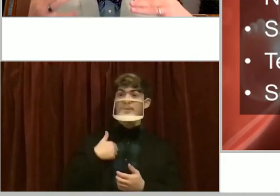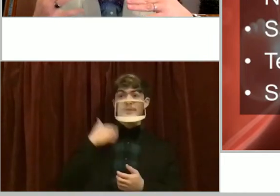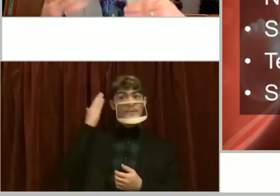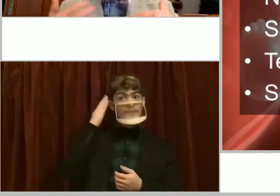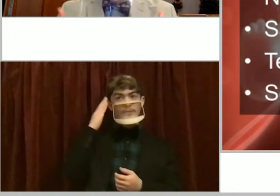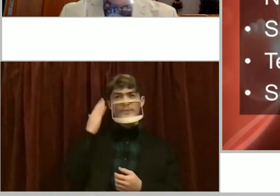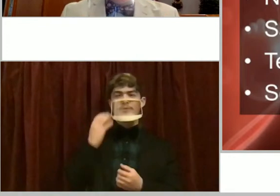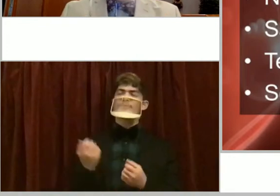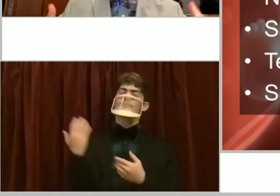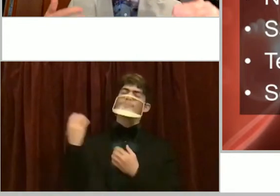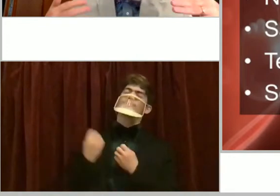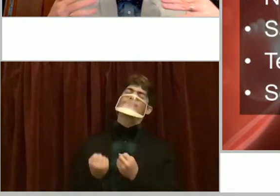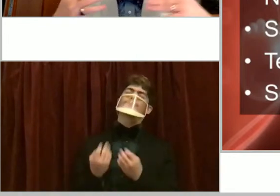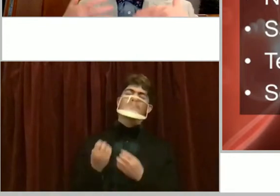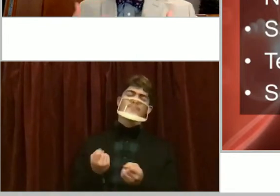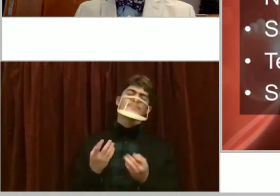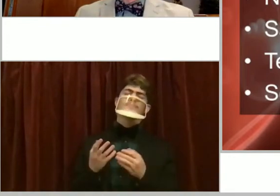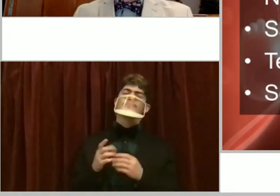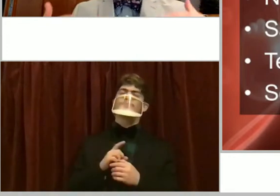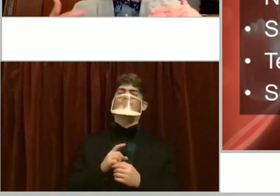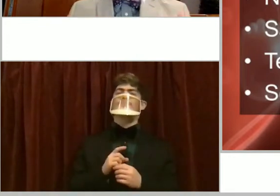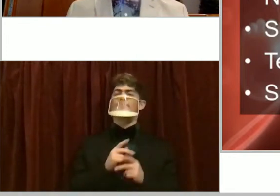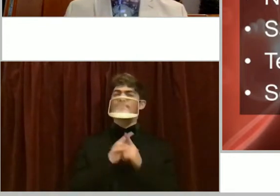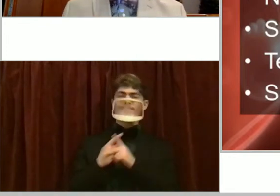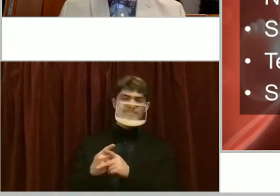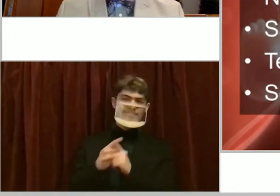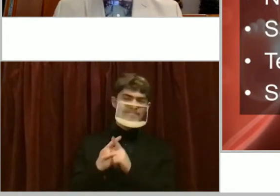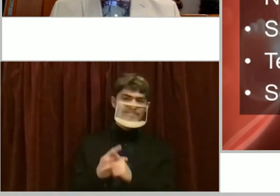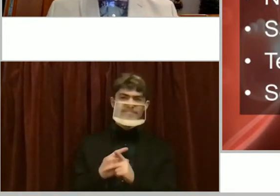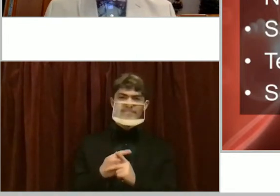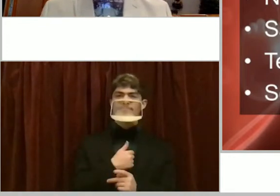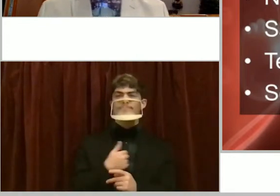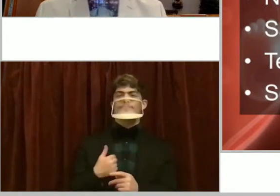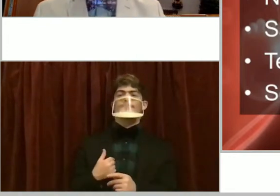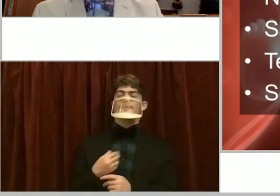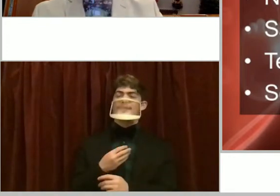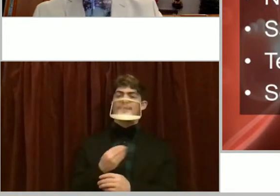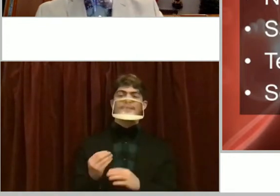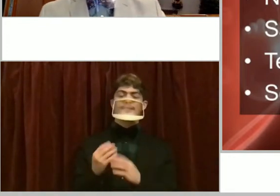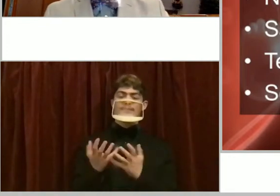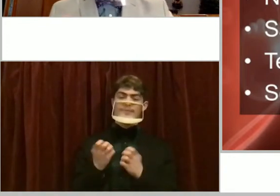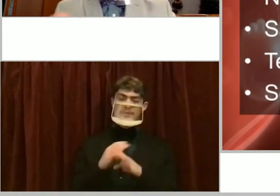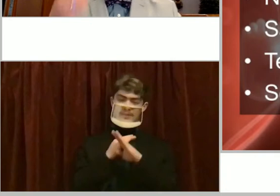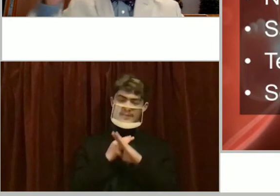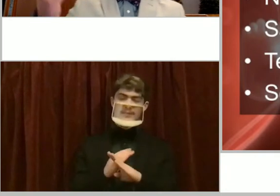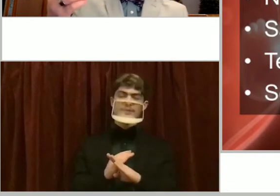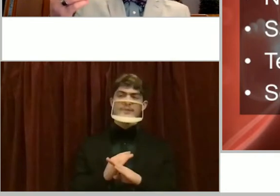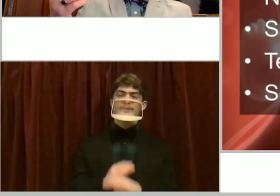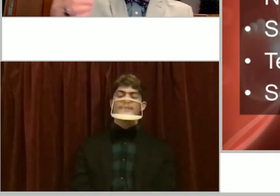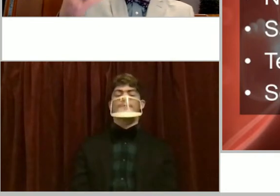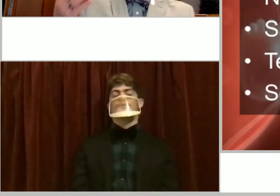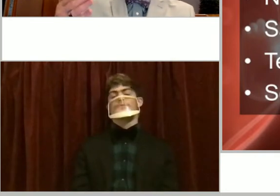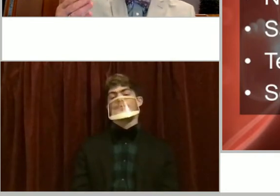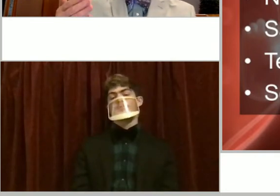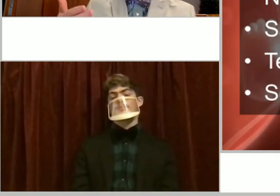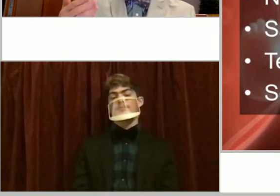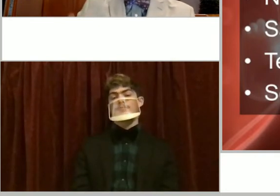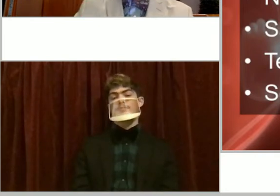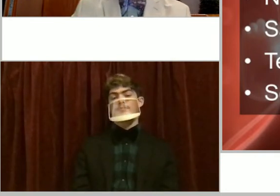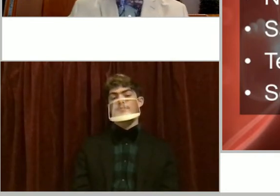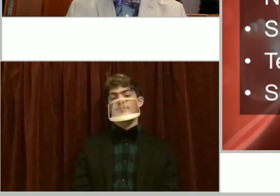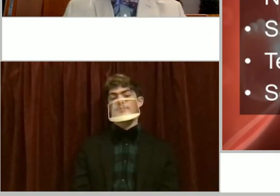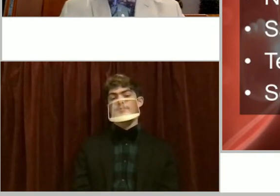to soothe us in a gentle emotion of the mind. So this is the peace of God